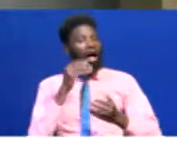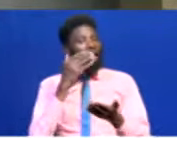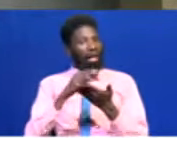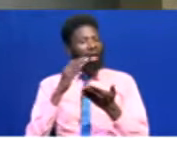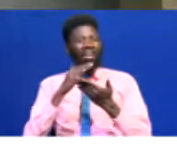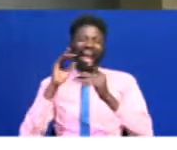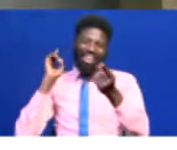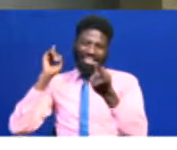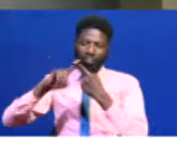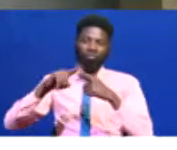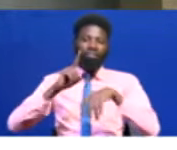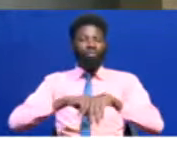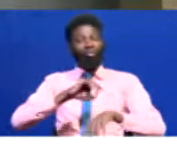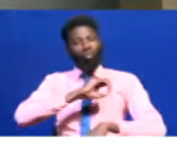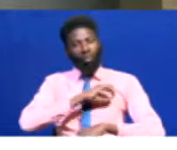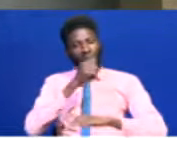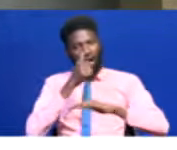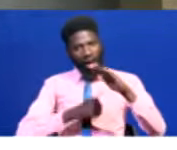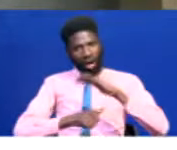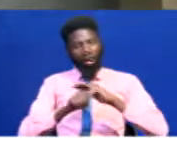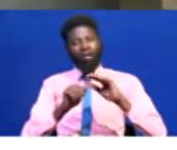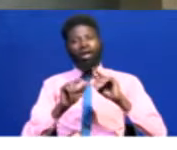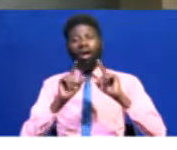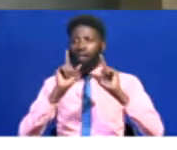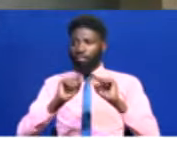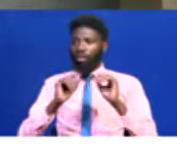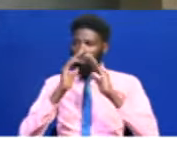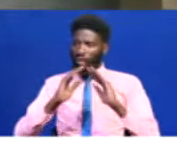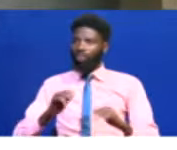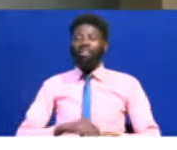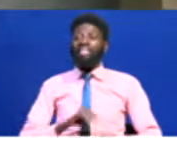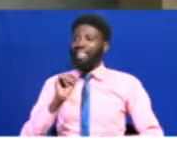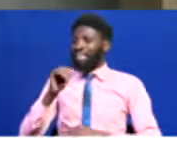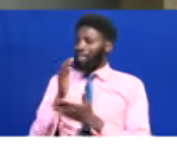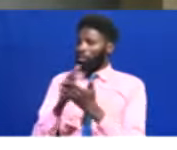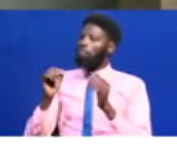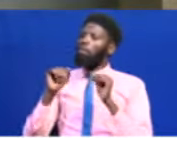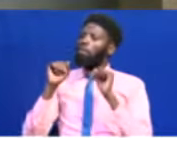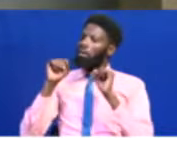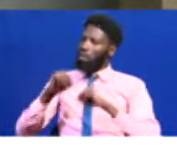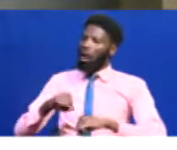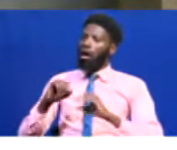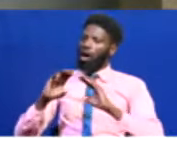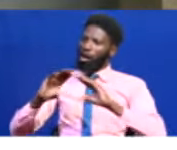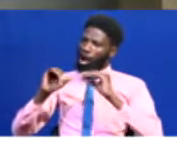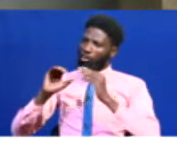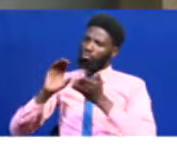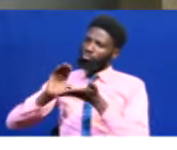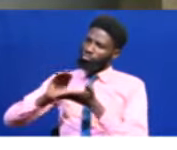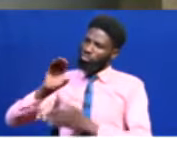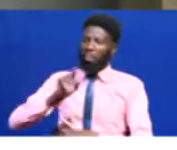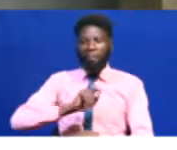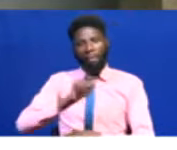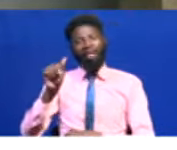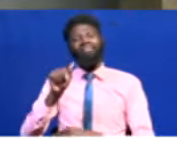under Yes, it is. Okay. Of course, also there are those who would want to pay cash. So all those